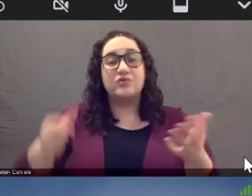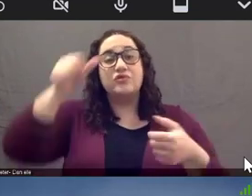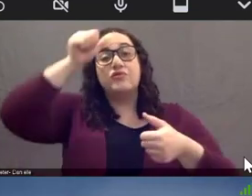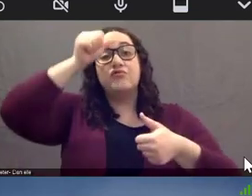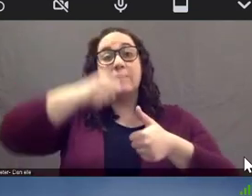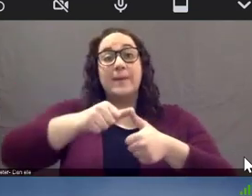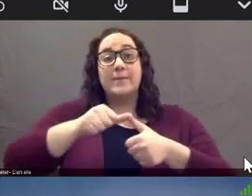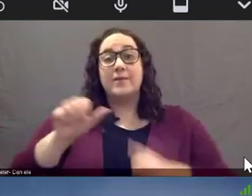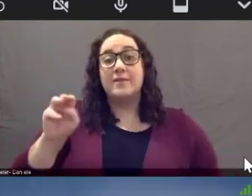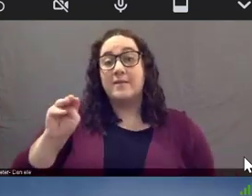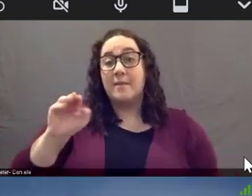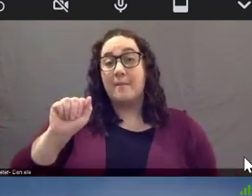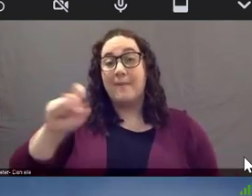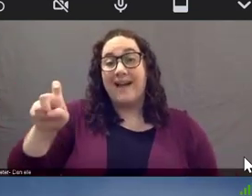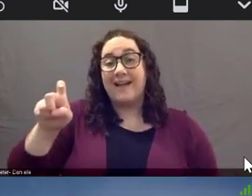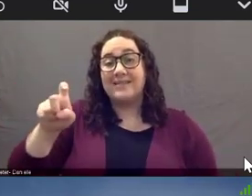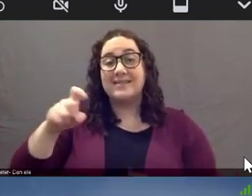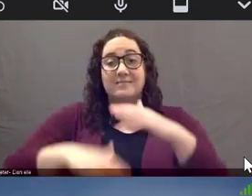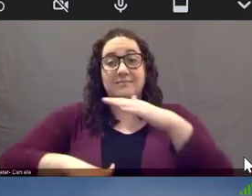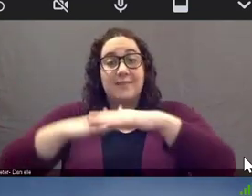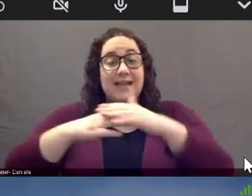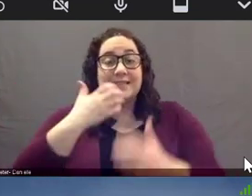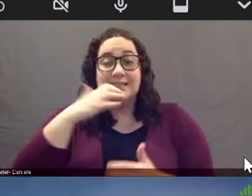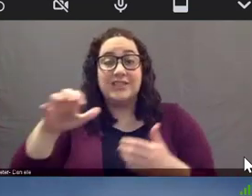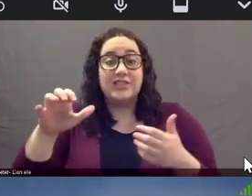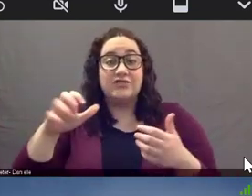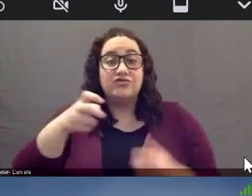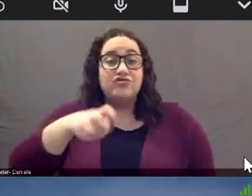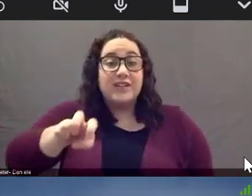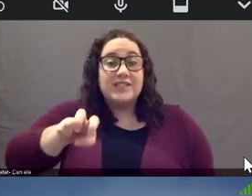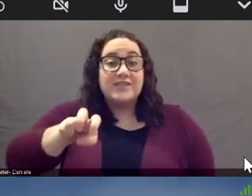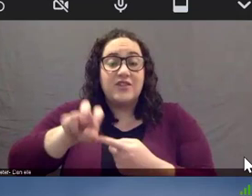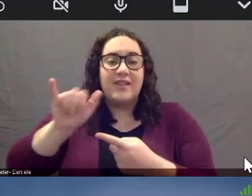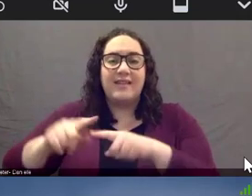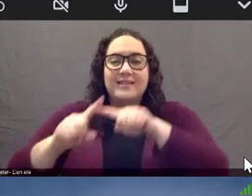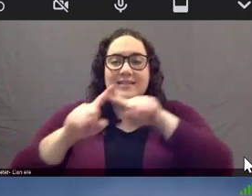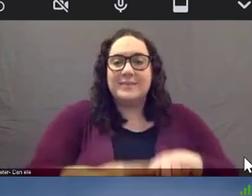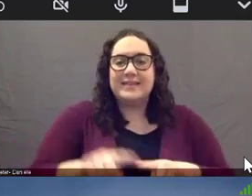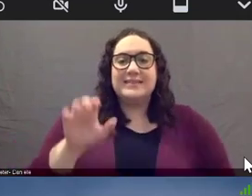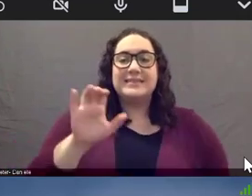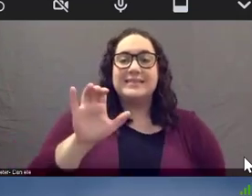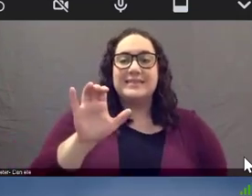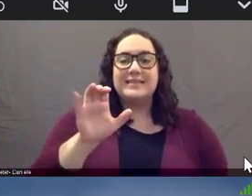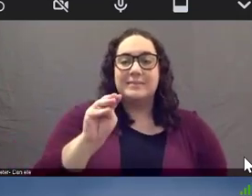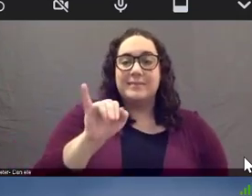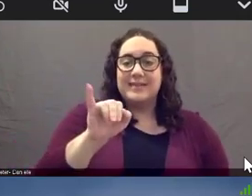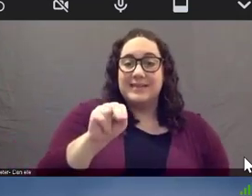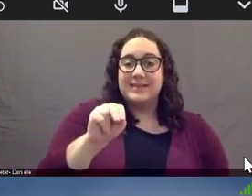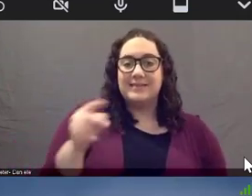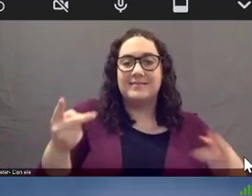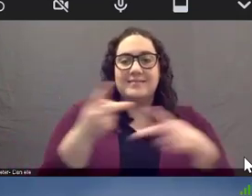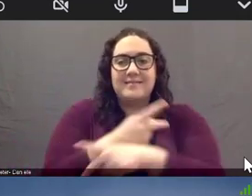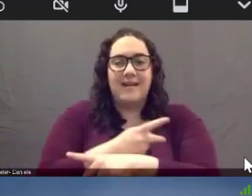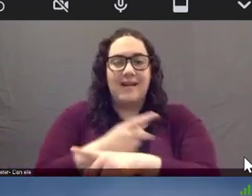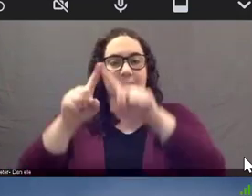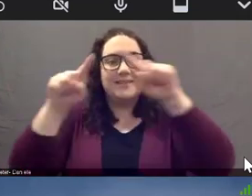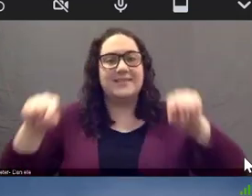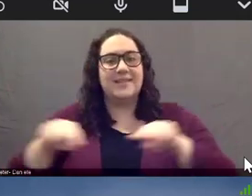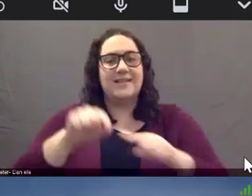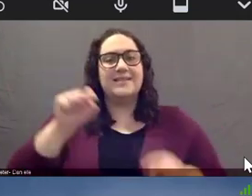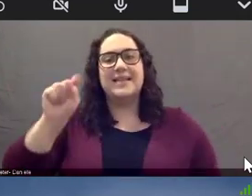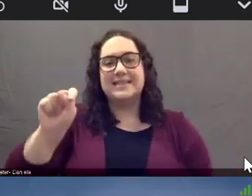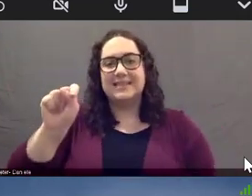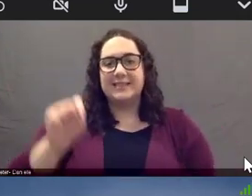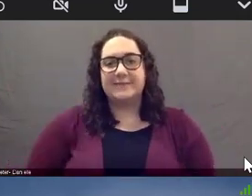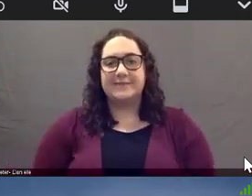heat transfer is based on Cmin times delta T. So we look at the problem